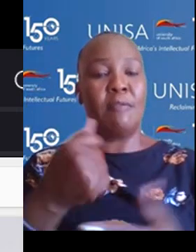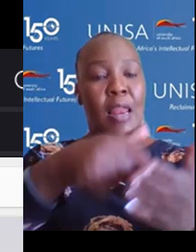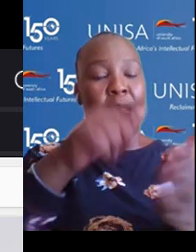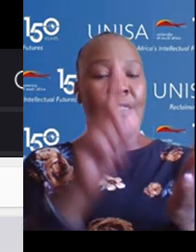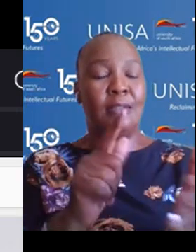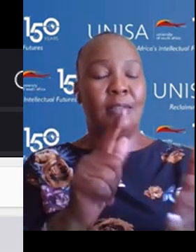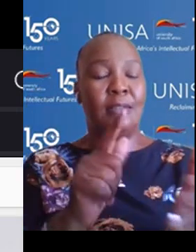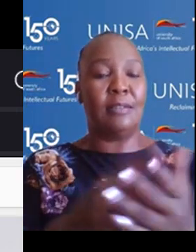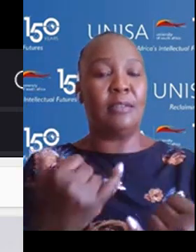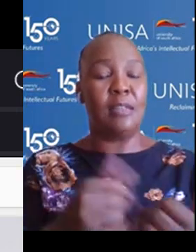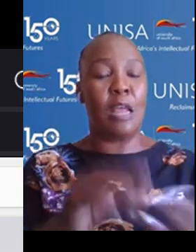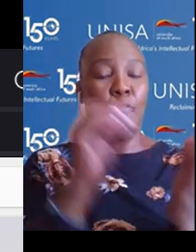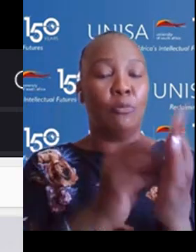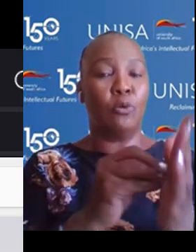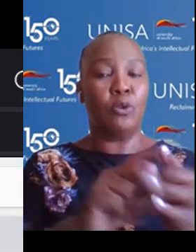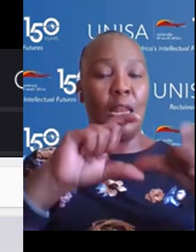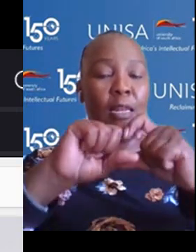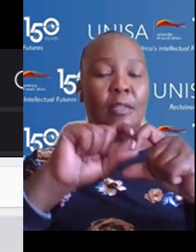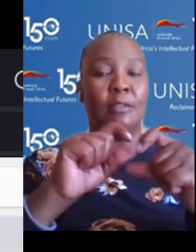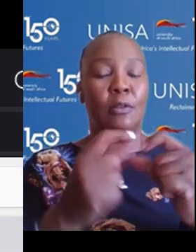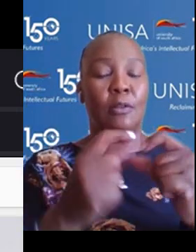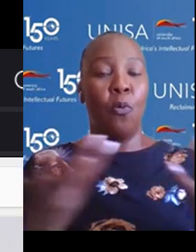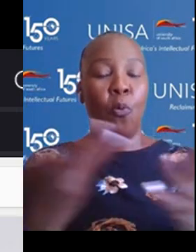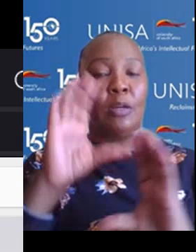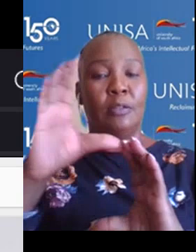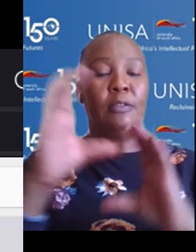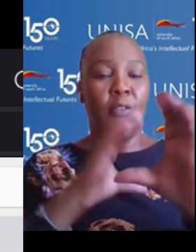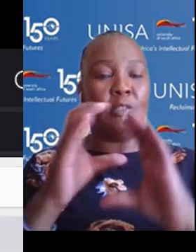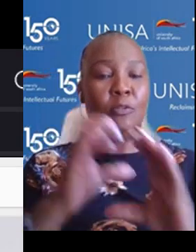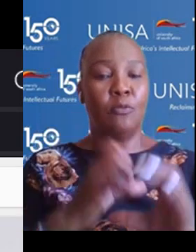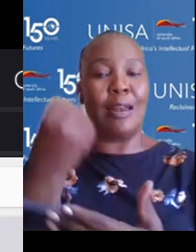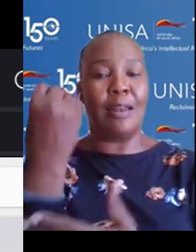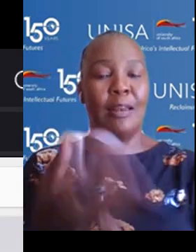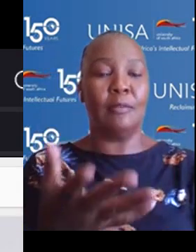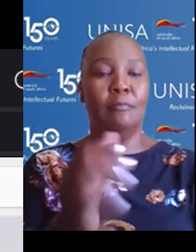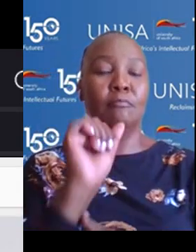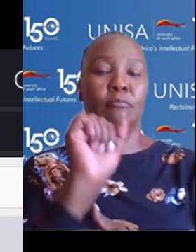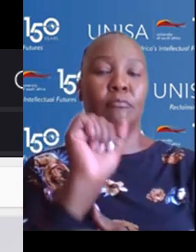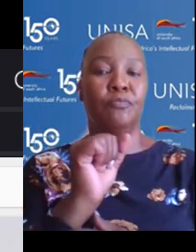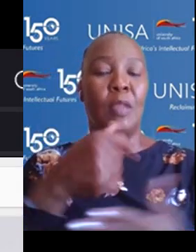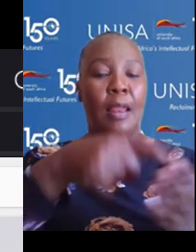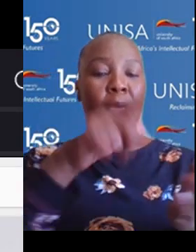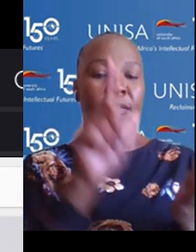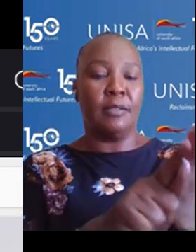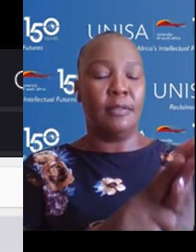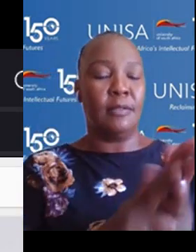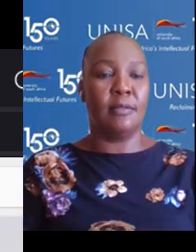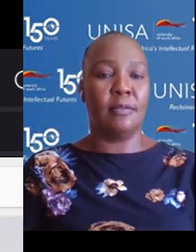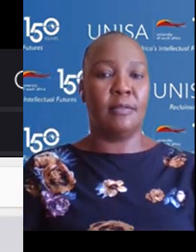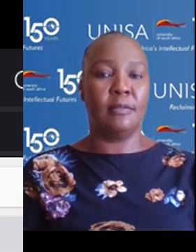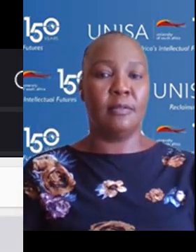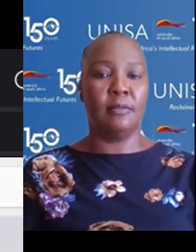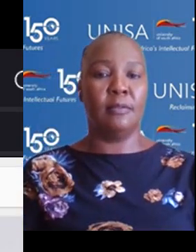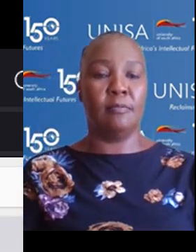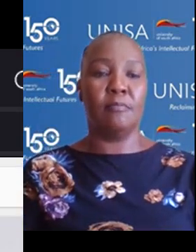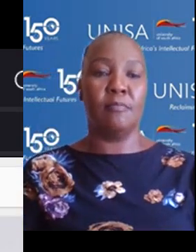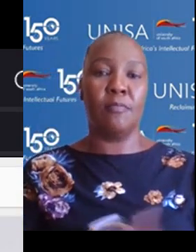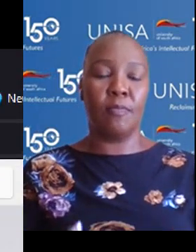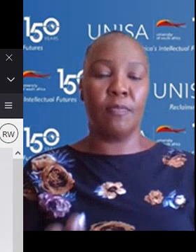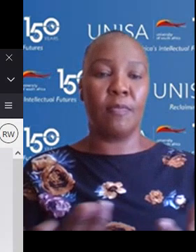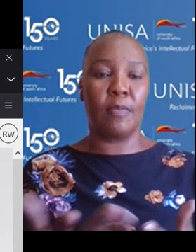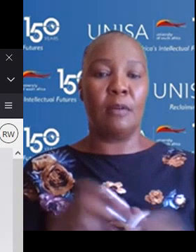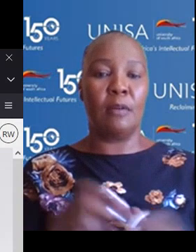So I'll post a link in the chat where you have to then go claim that license. So I'm just quickly